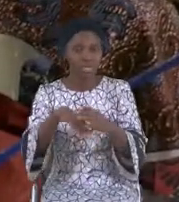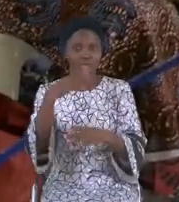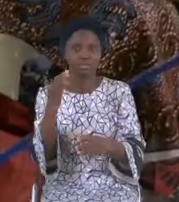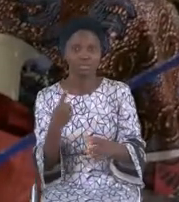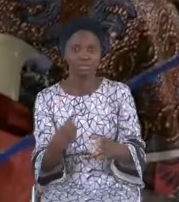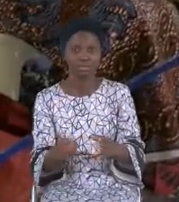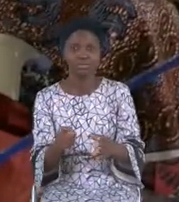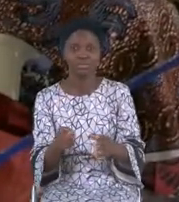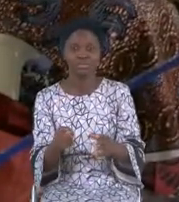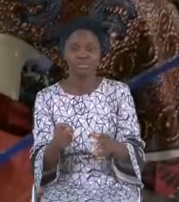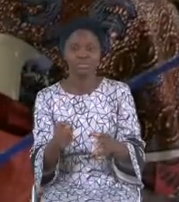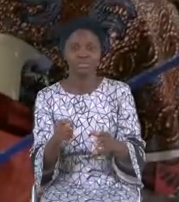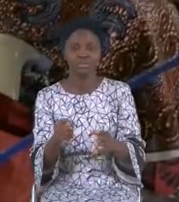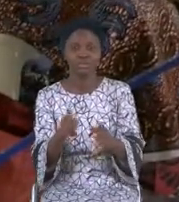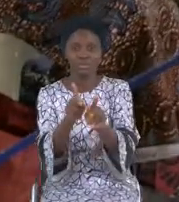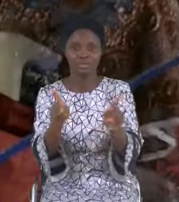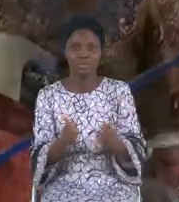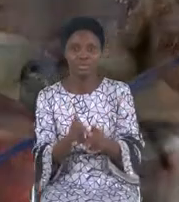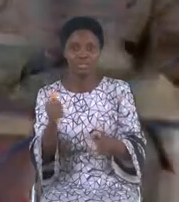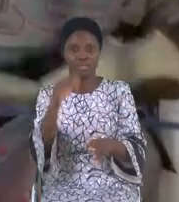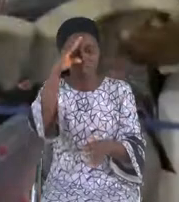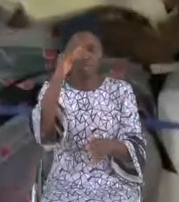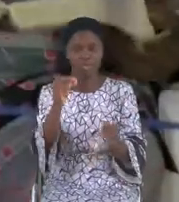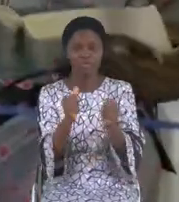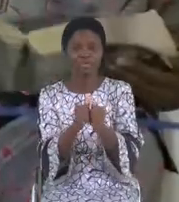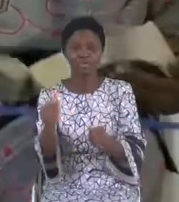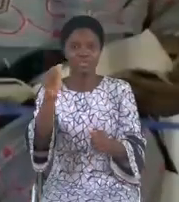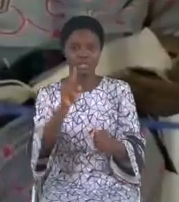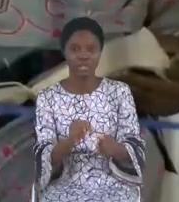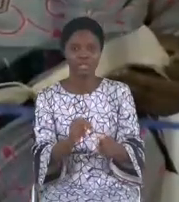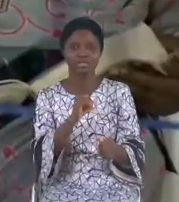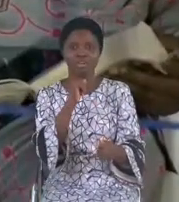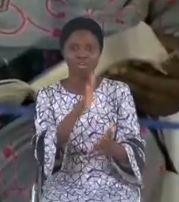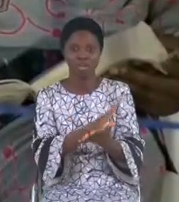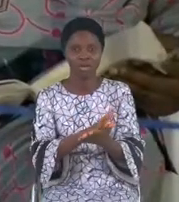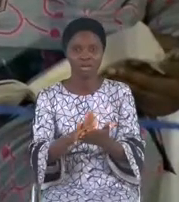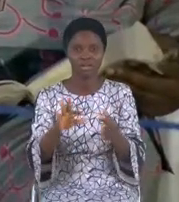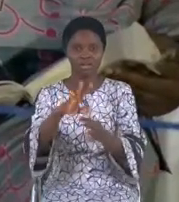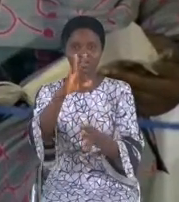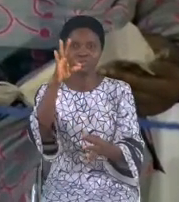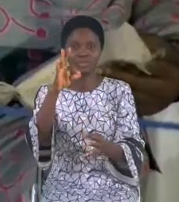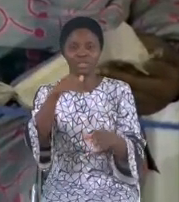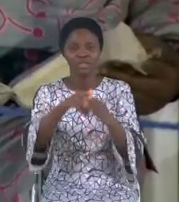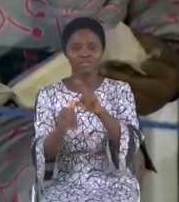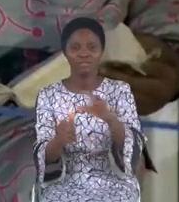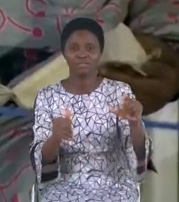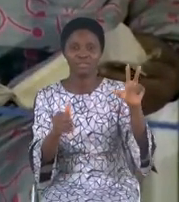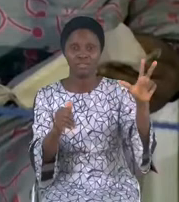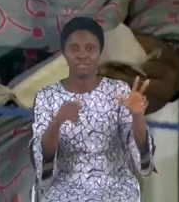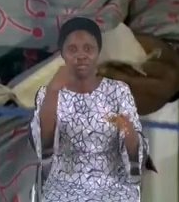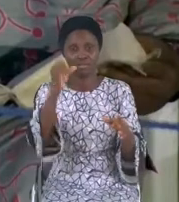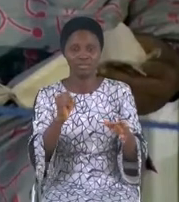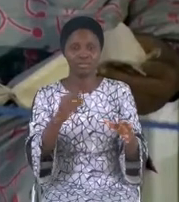man with an unclean spirit then inversely tells us